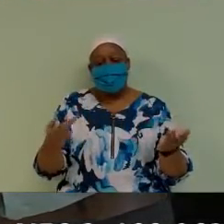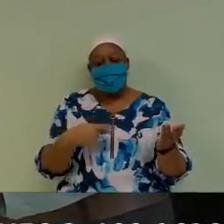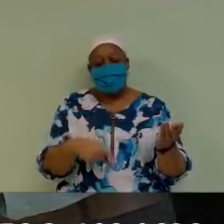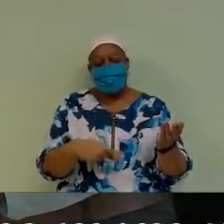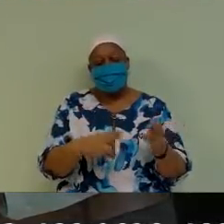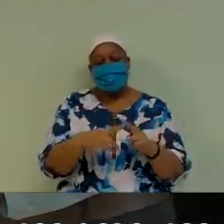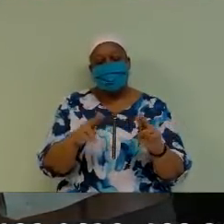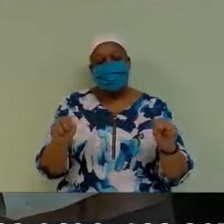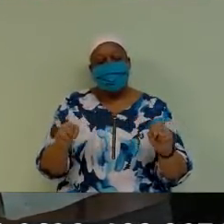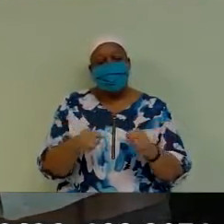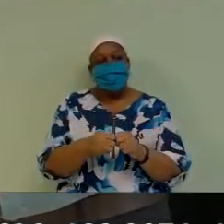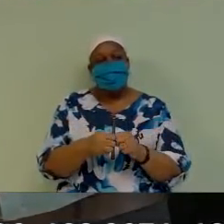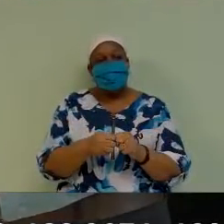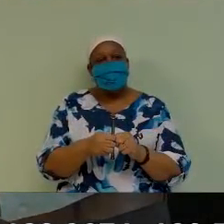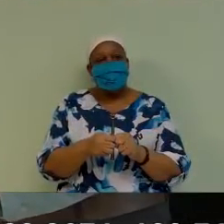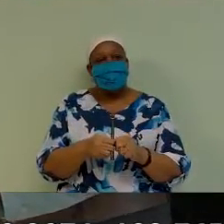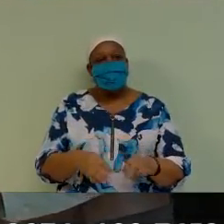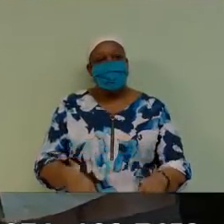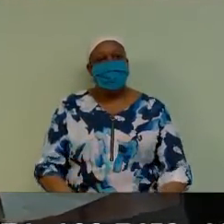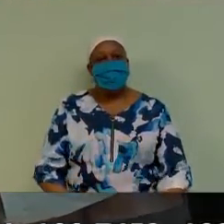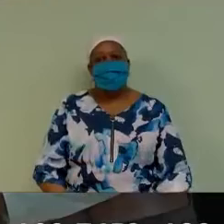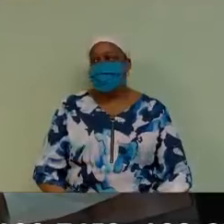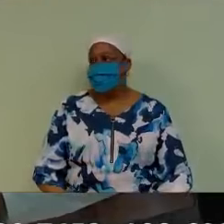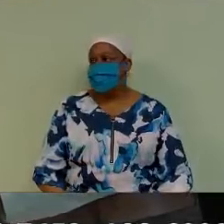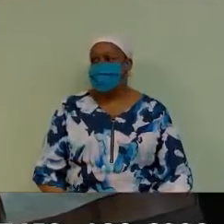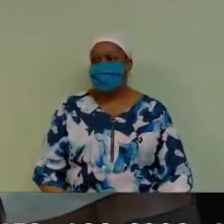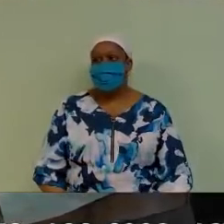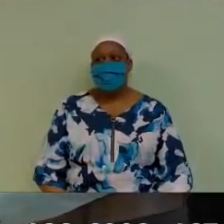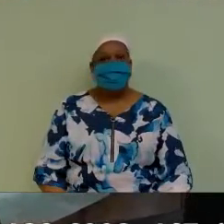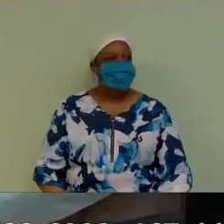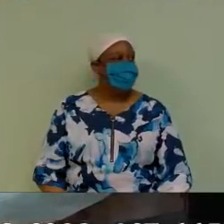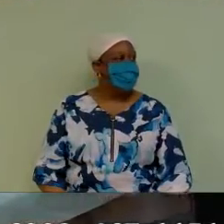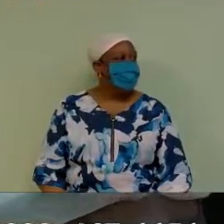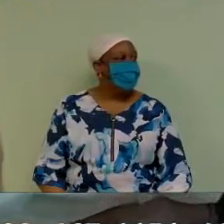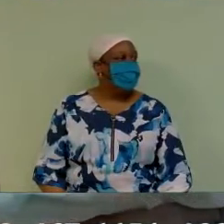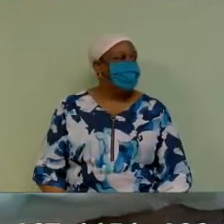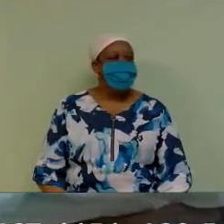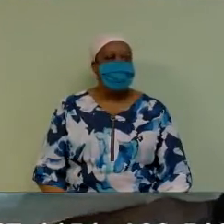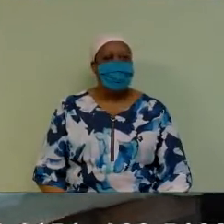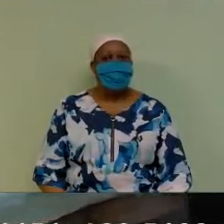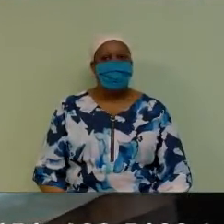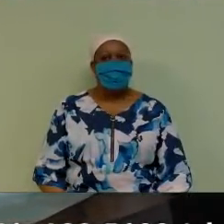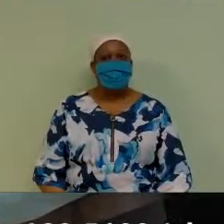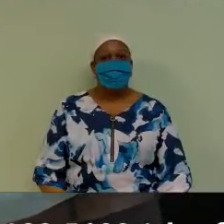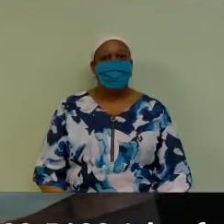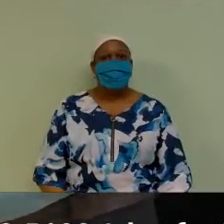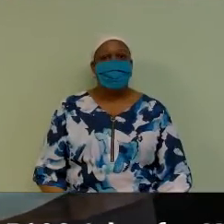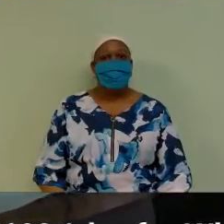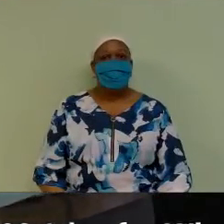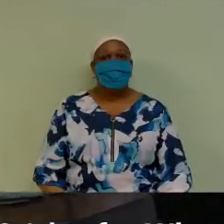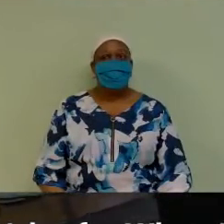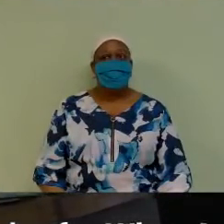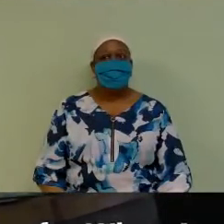our beautiful land, our land of beauty. Thank you very much.